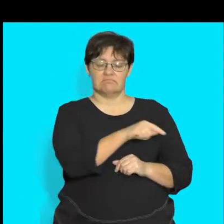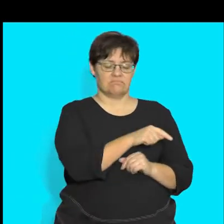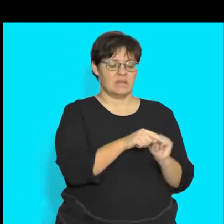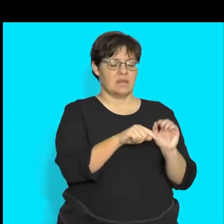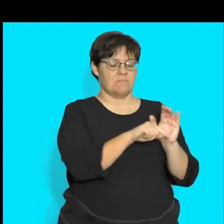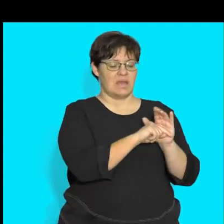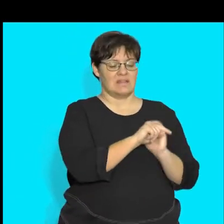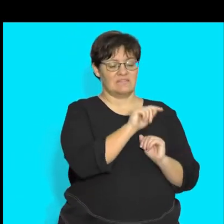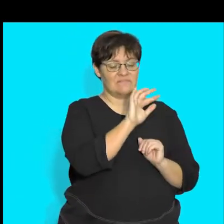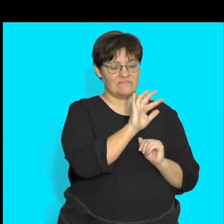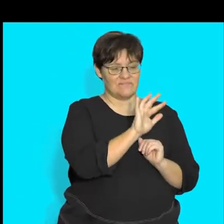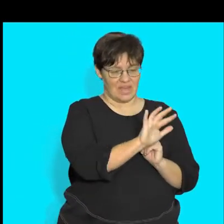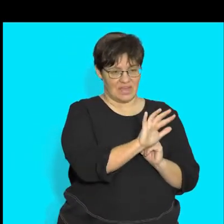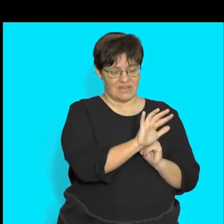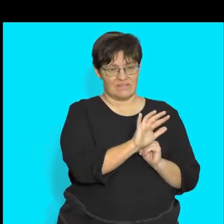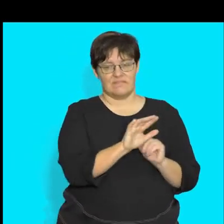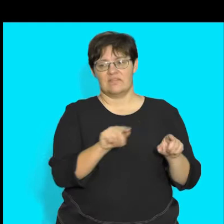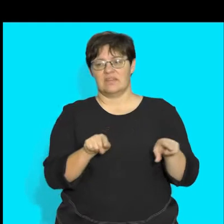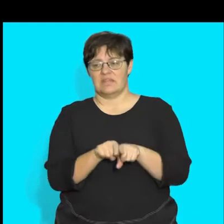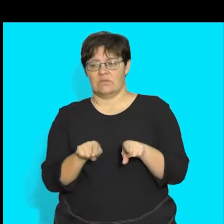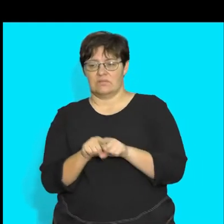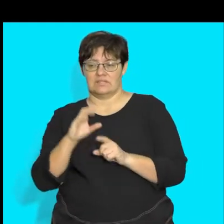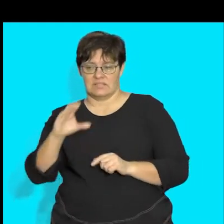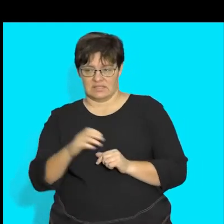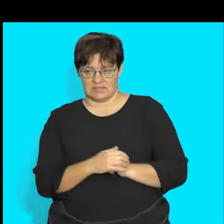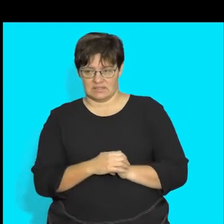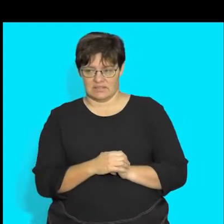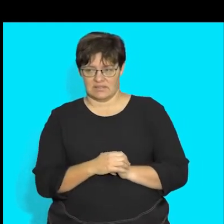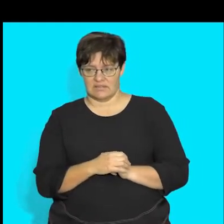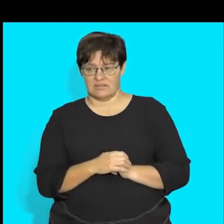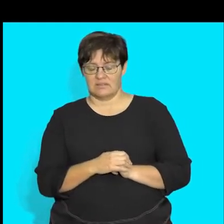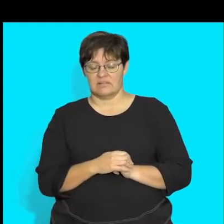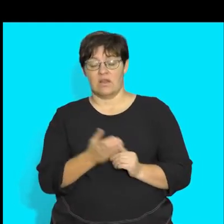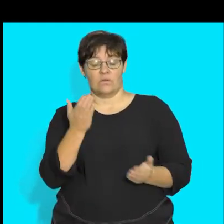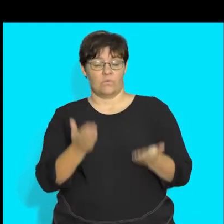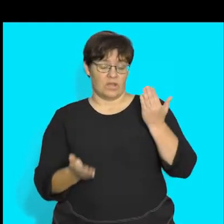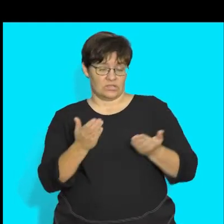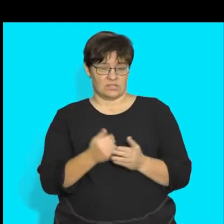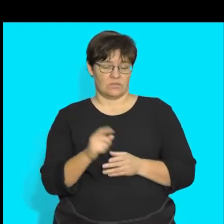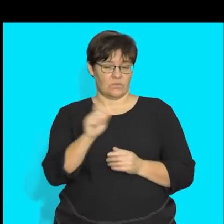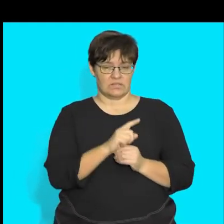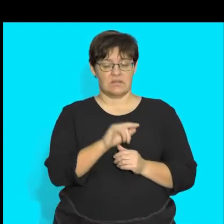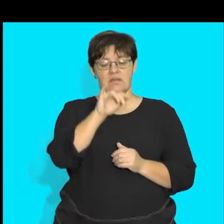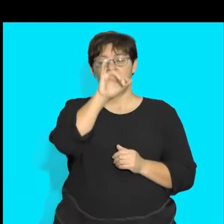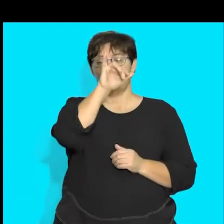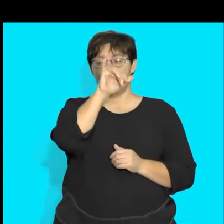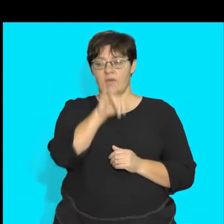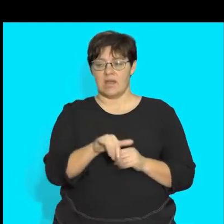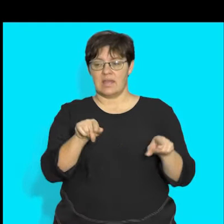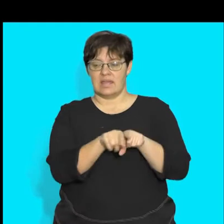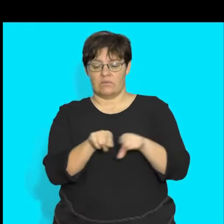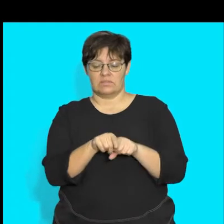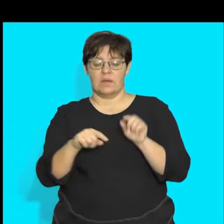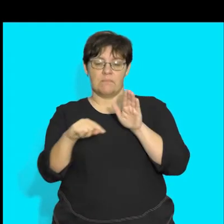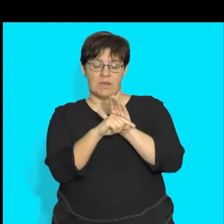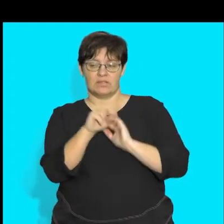to minus 5. Excellent. And so my equation ends up being minus 2x